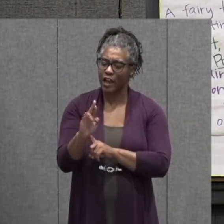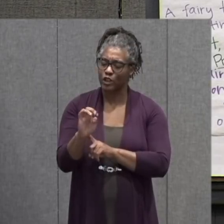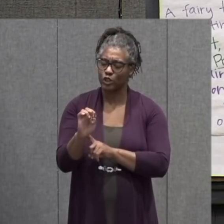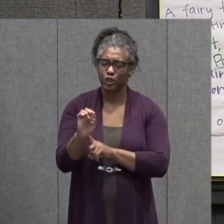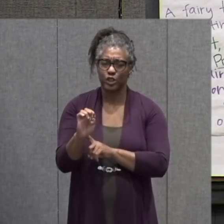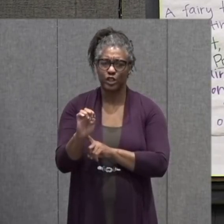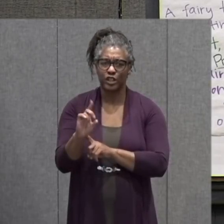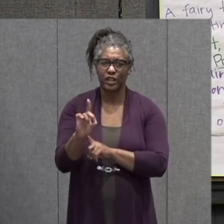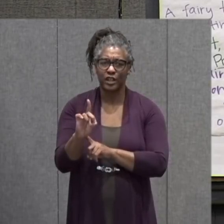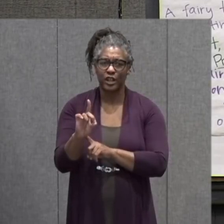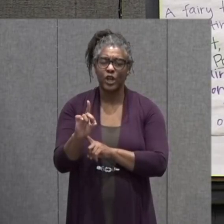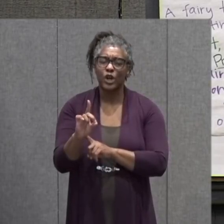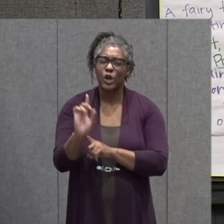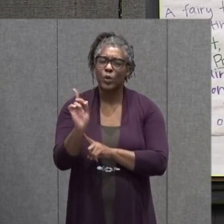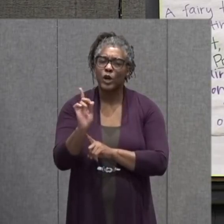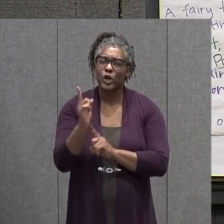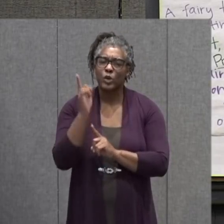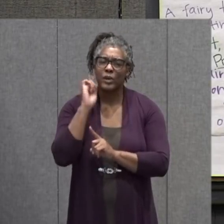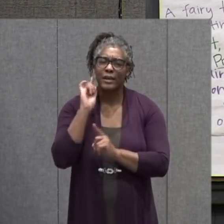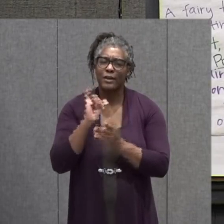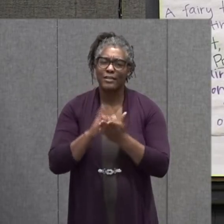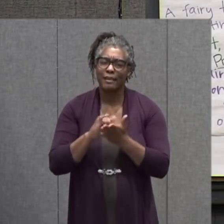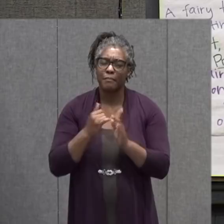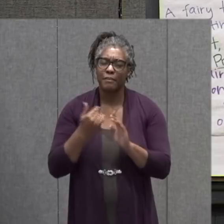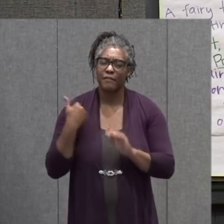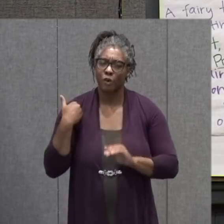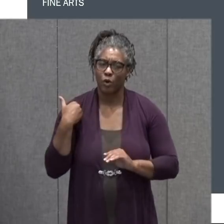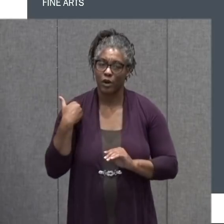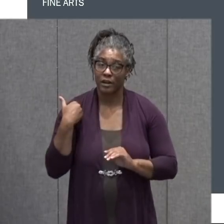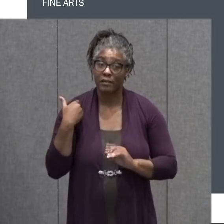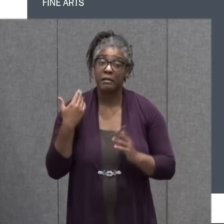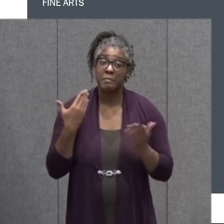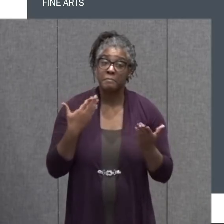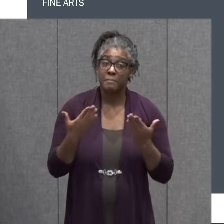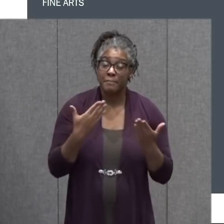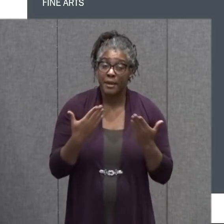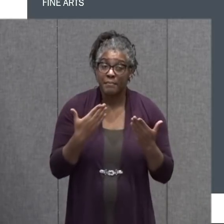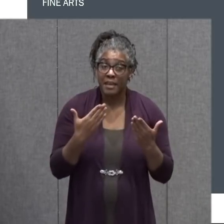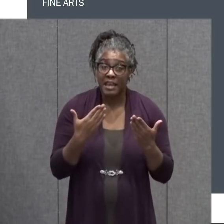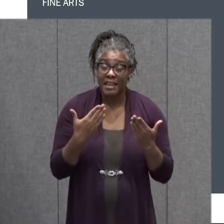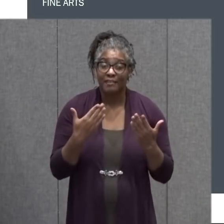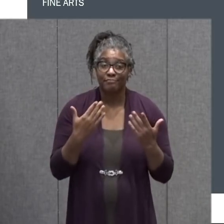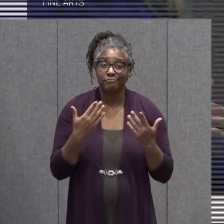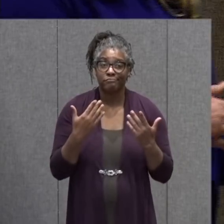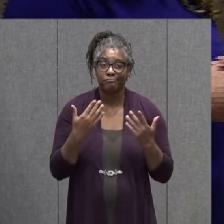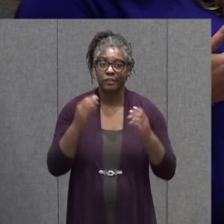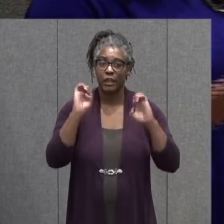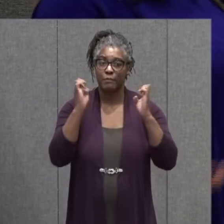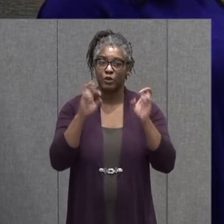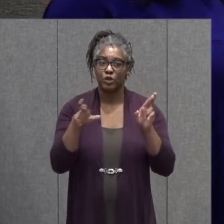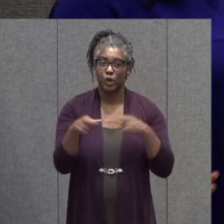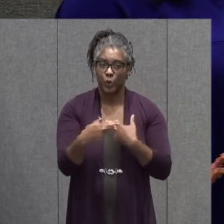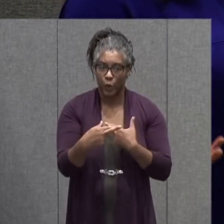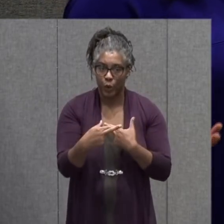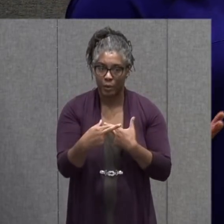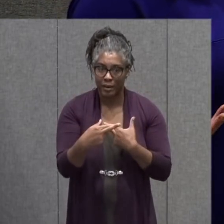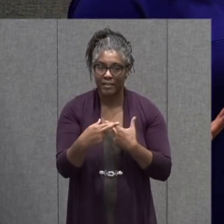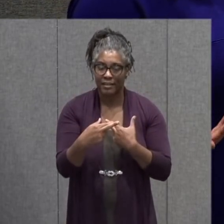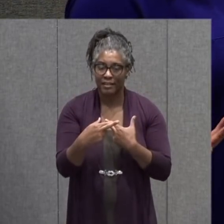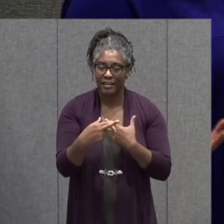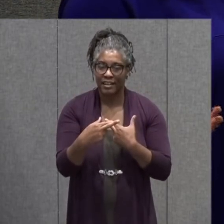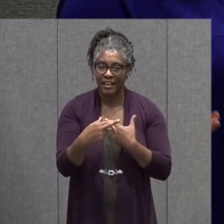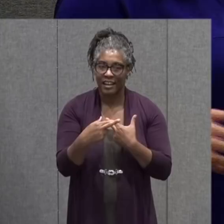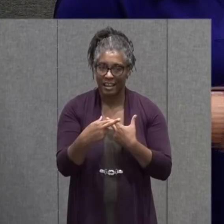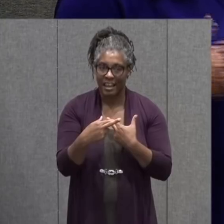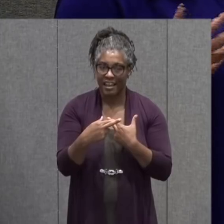up in the emergency room because we hear fractured if somebody falls out of a tree or falls off their bike and they've broken